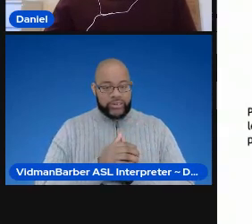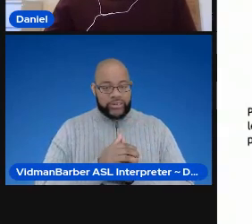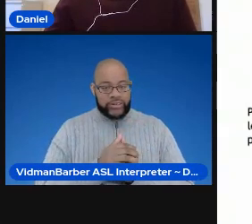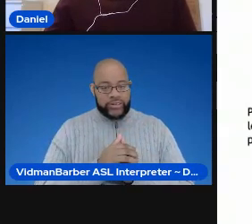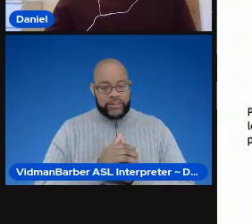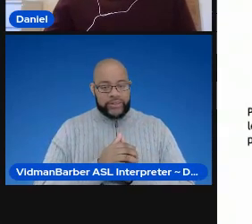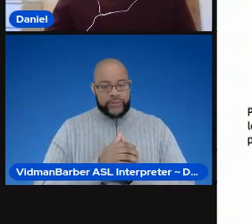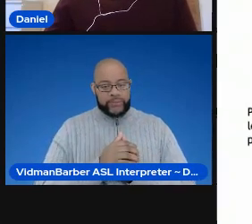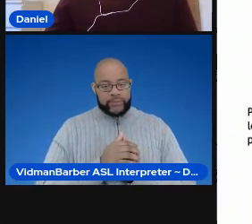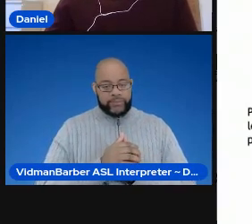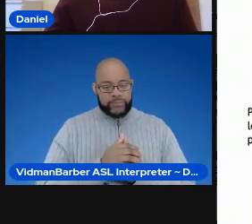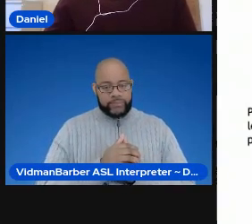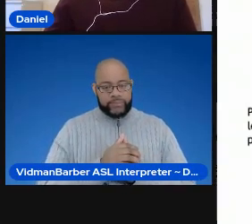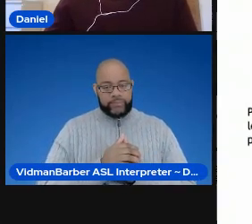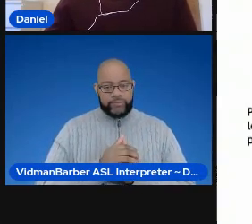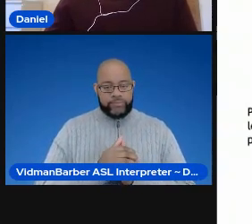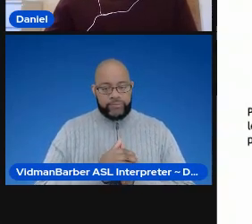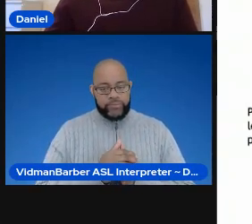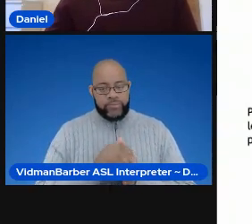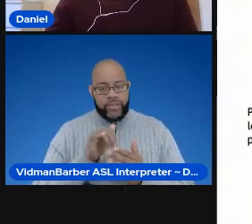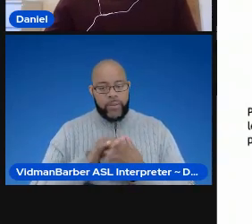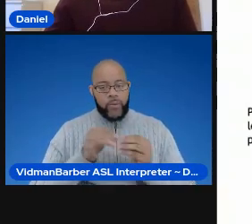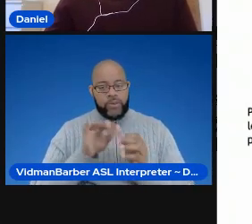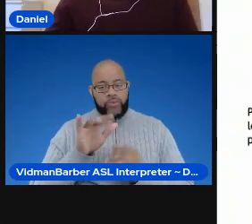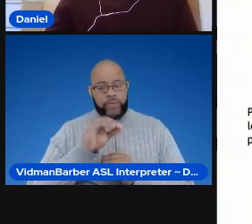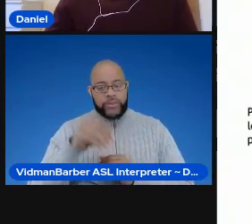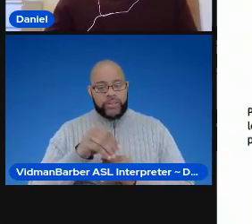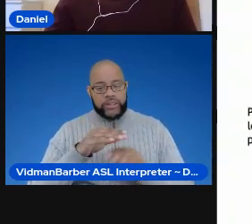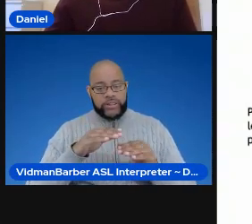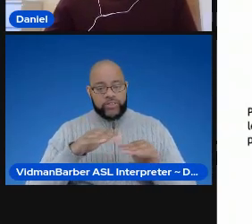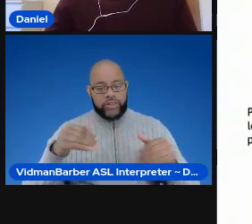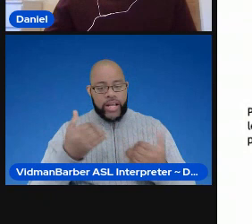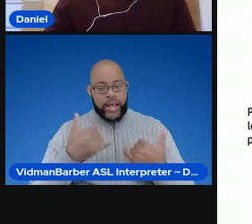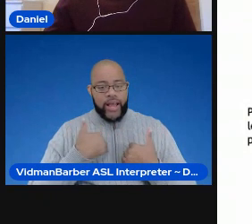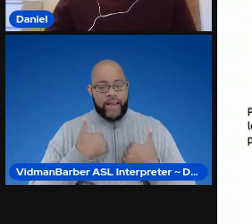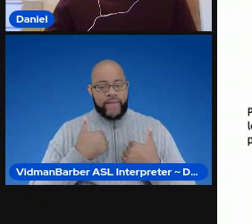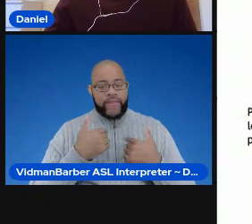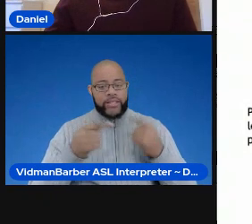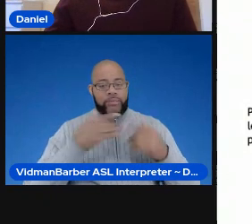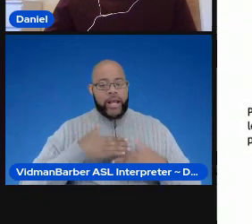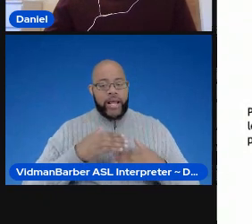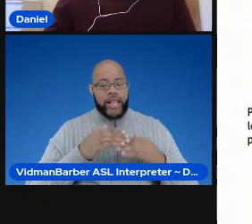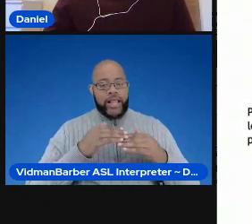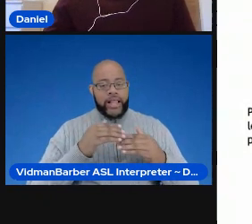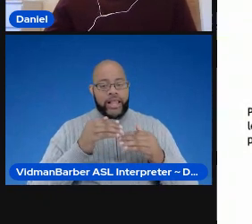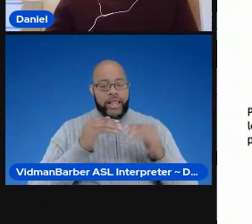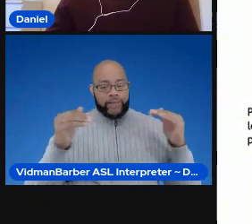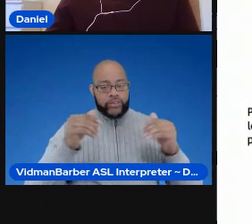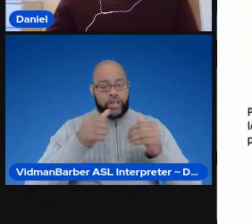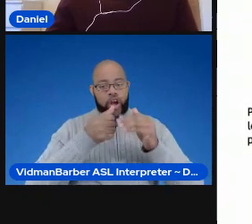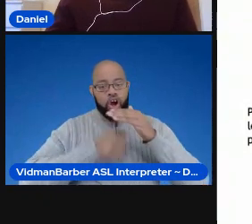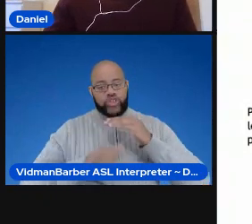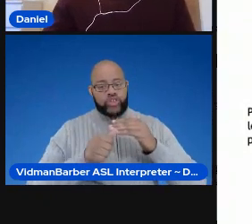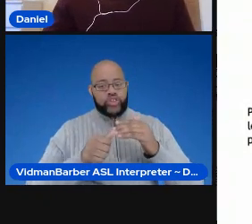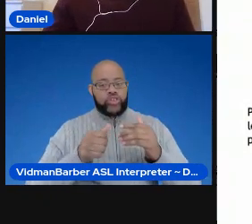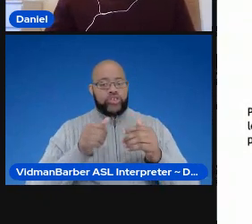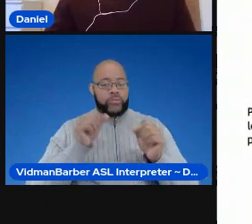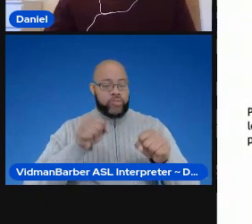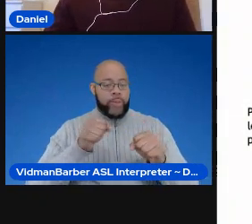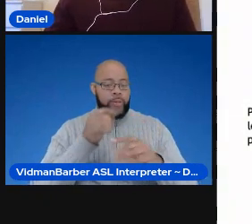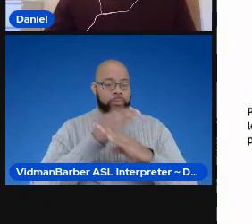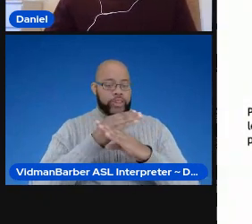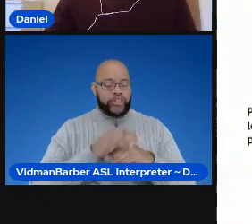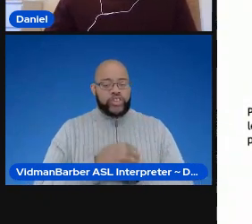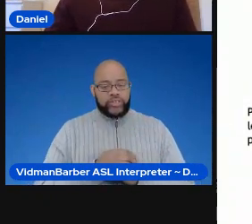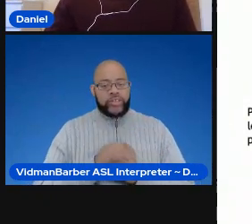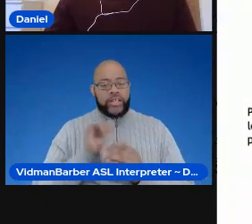Haemophilus influenza B, more than 25% of children now have antibody levels below this putative level of protection. So it's a variable response